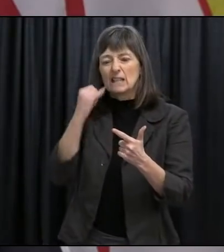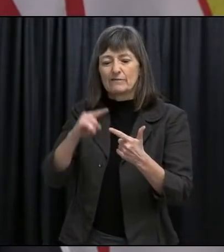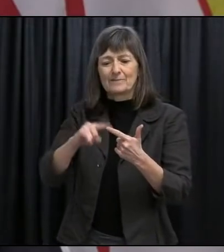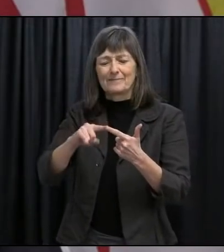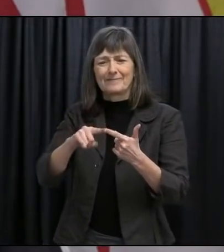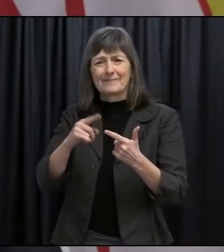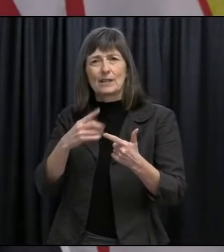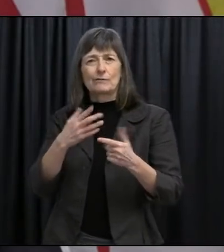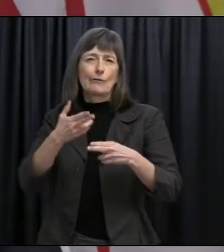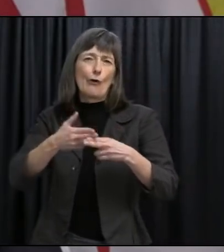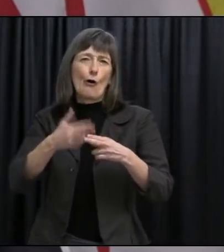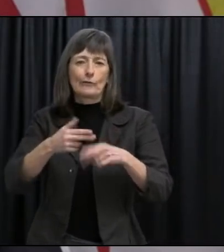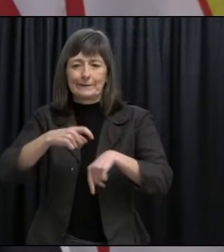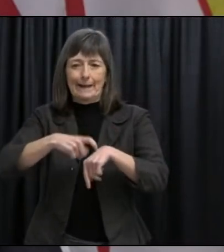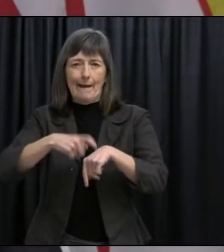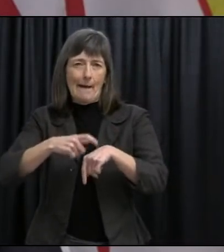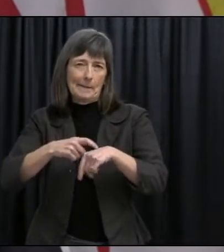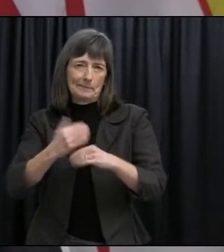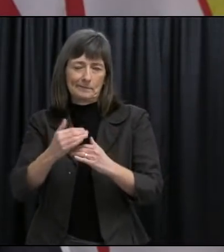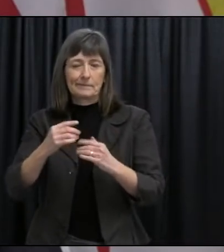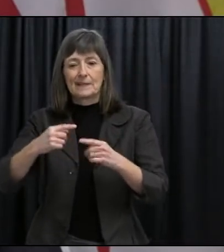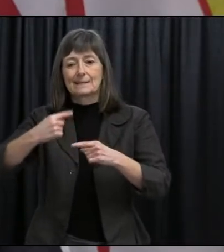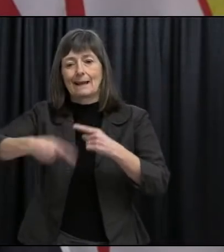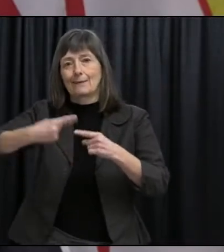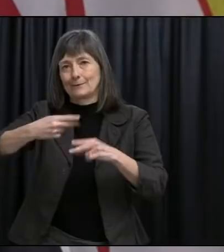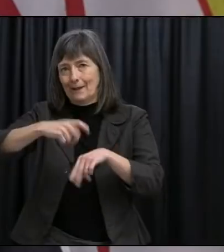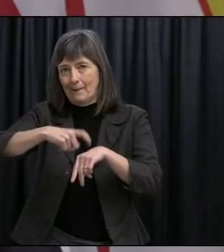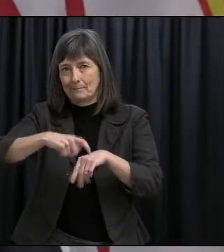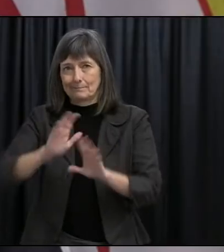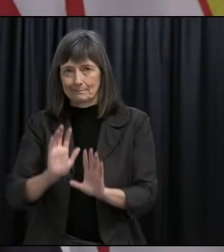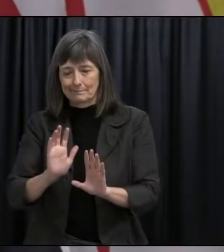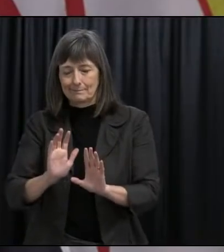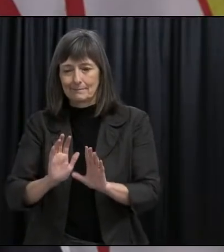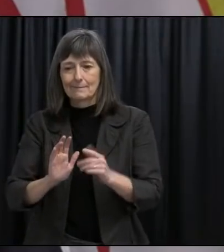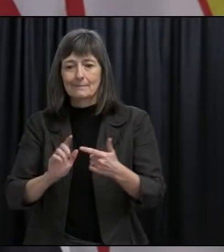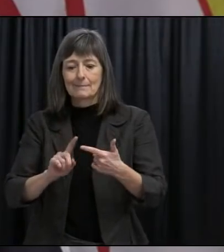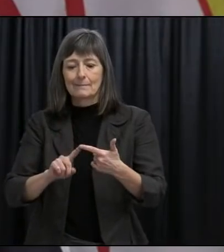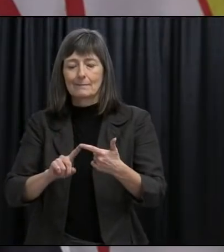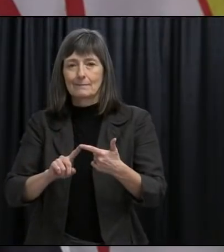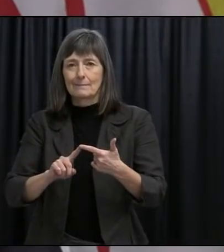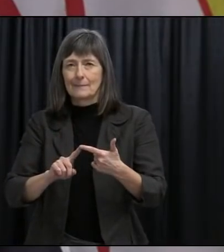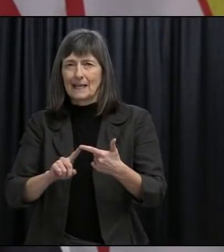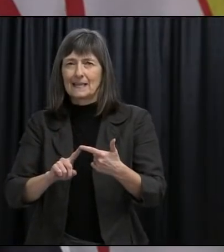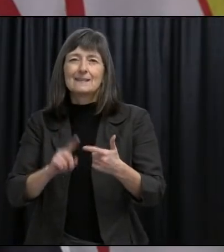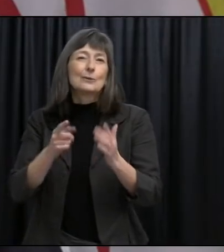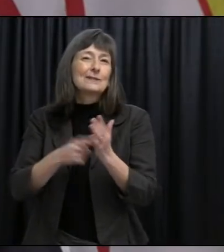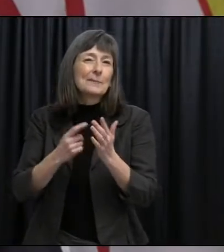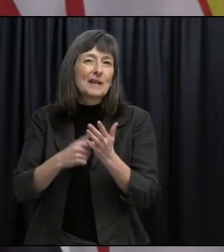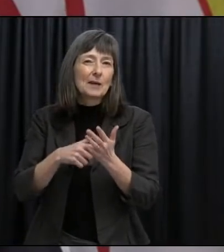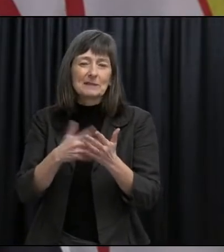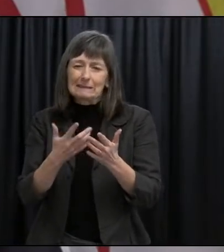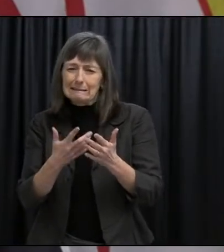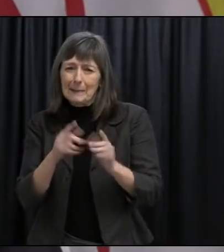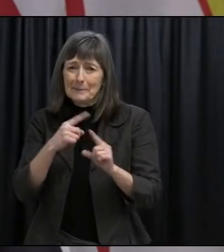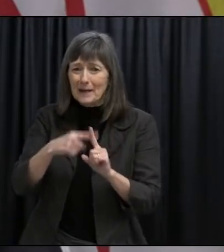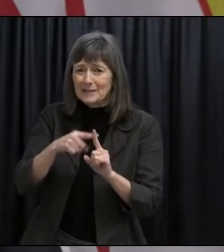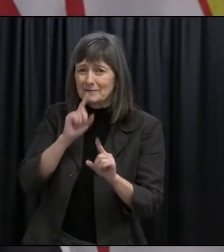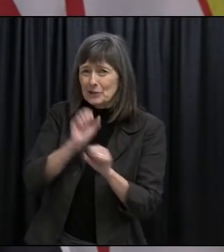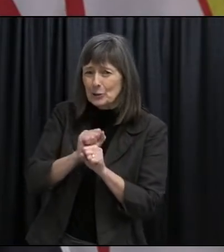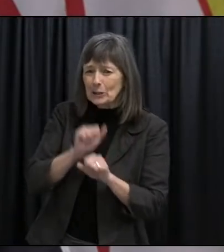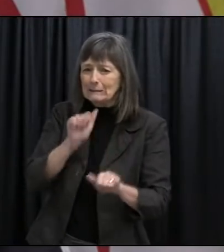cycle time, and the higher the cycle time, the weaker the result, the positive result. And so the cycle time has to